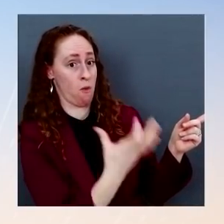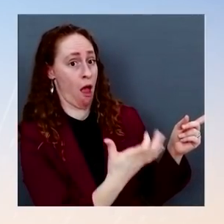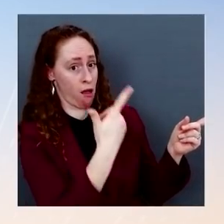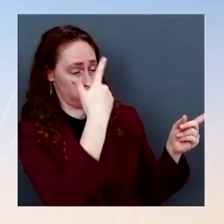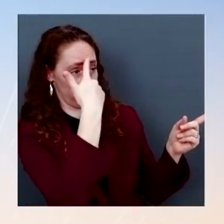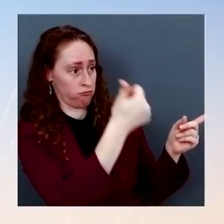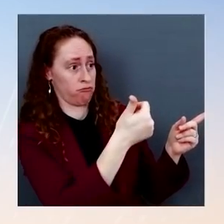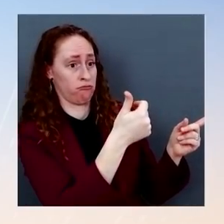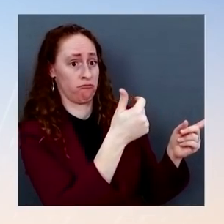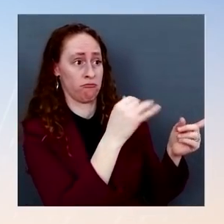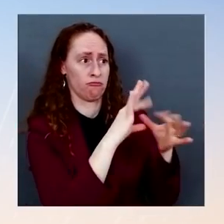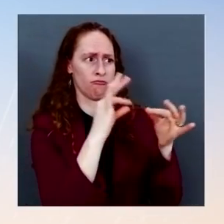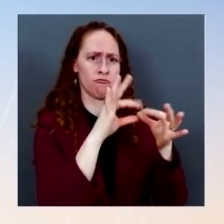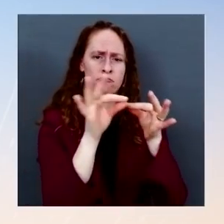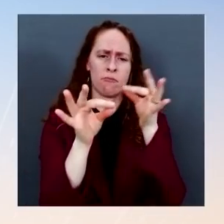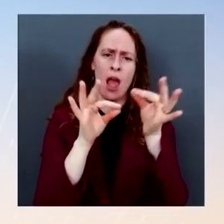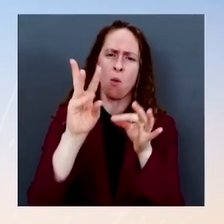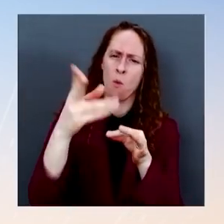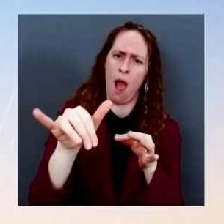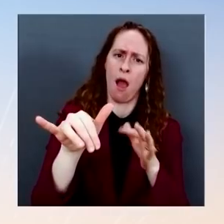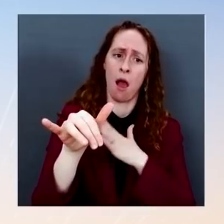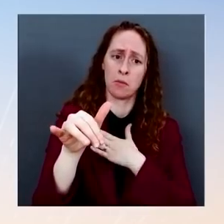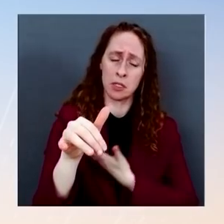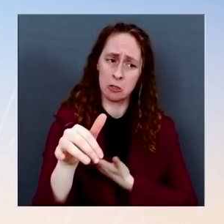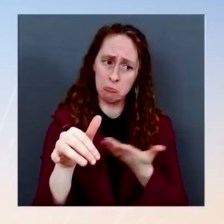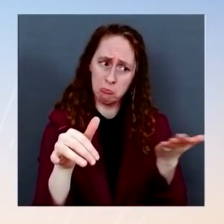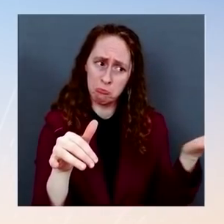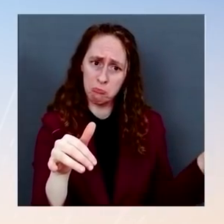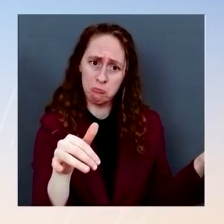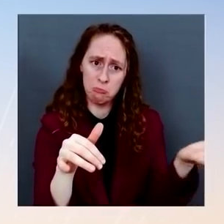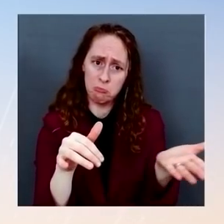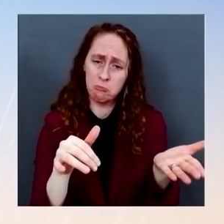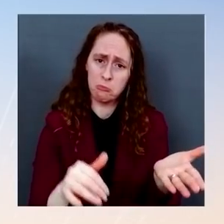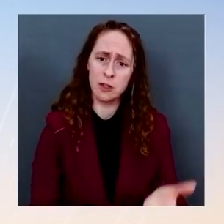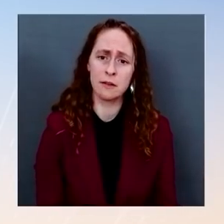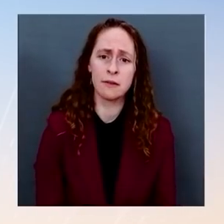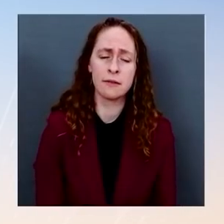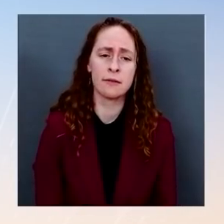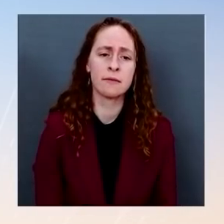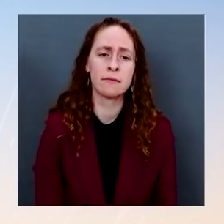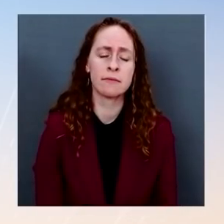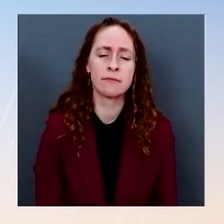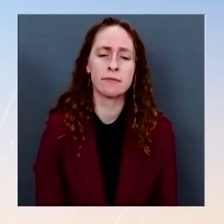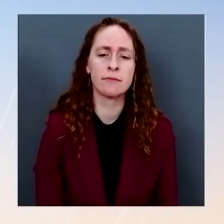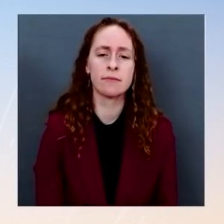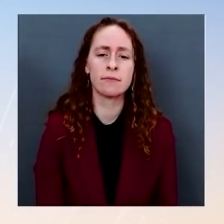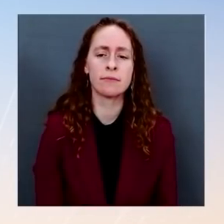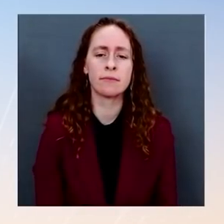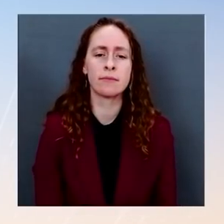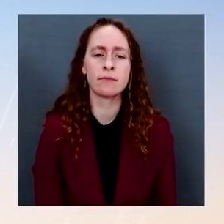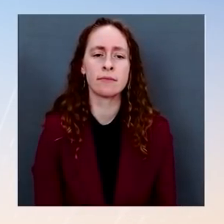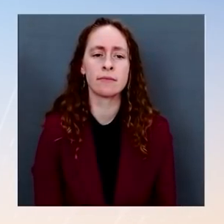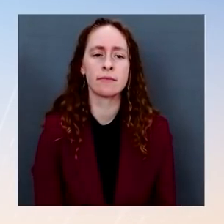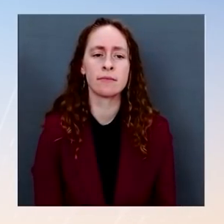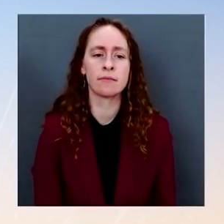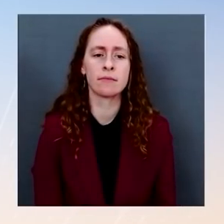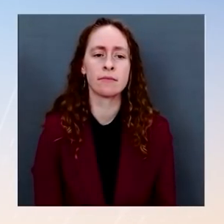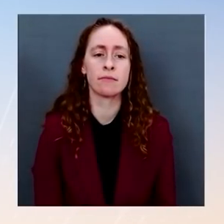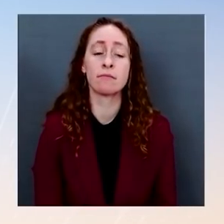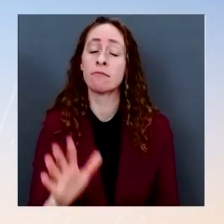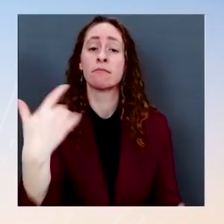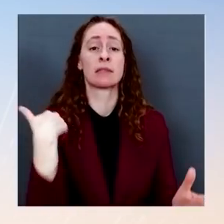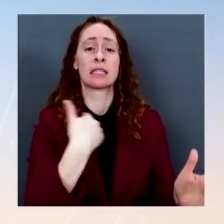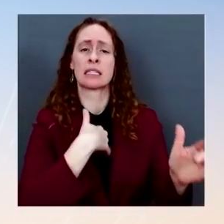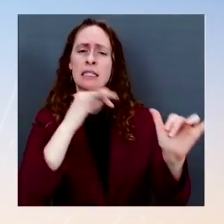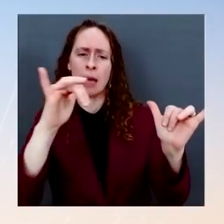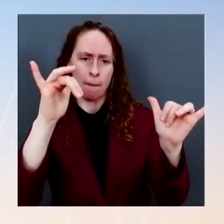that we continue to focus on how we're going to get this done. The door remains open. The president considers him a